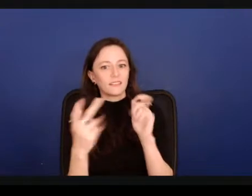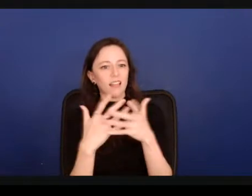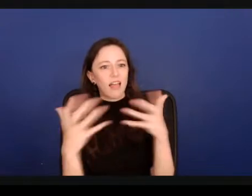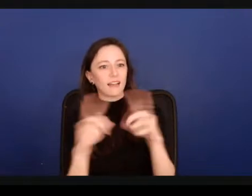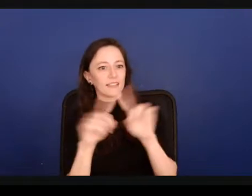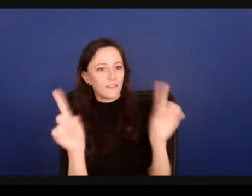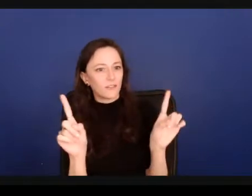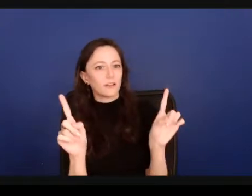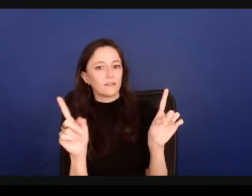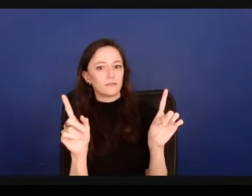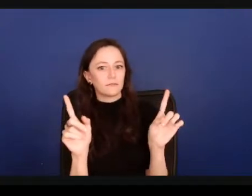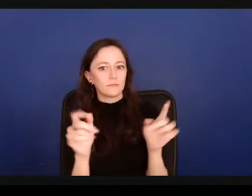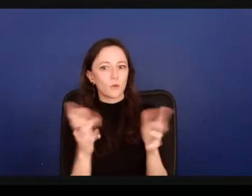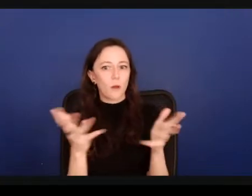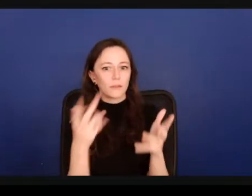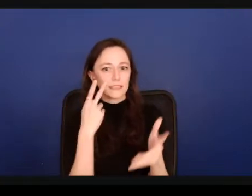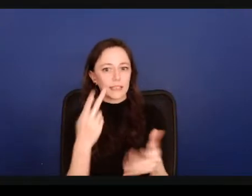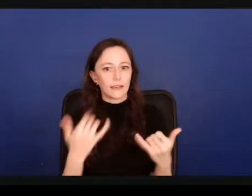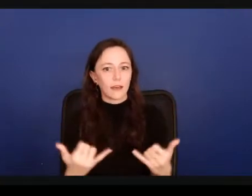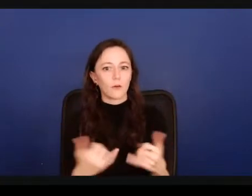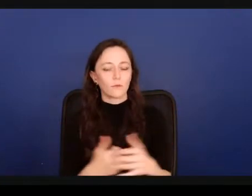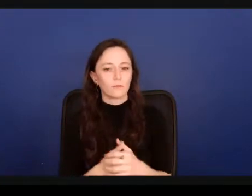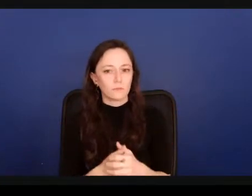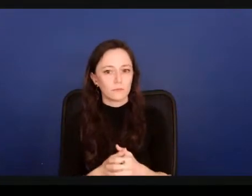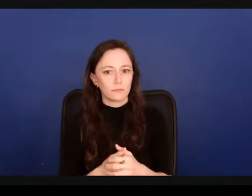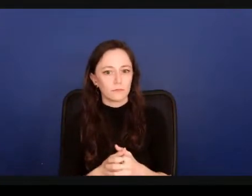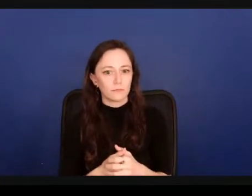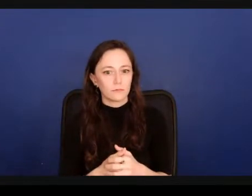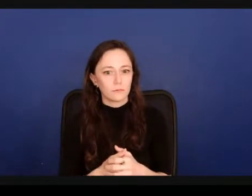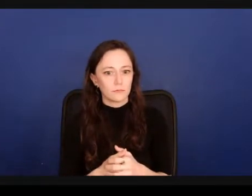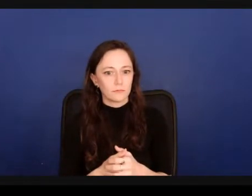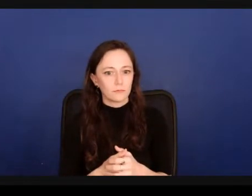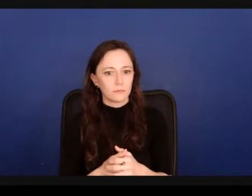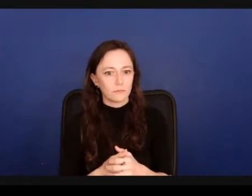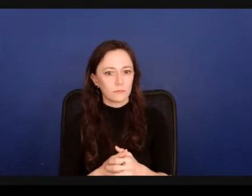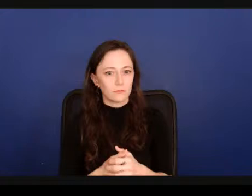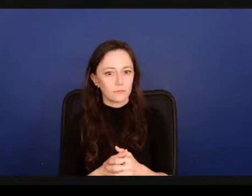seeing here. And that's what we're hoping to see in these instruments.